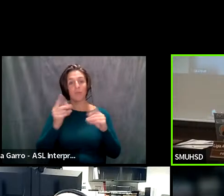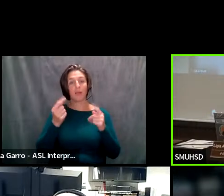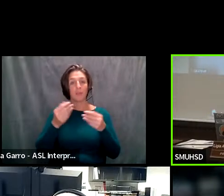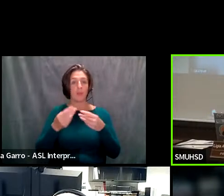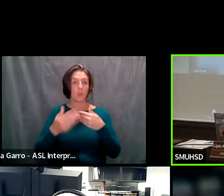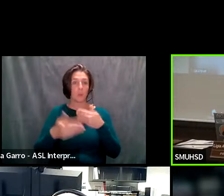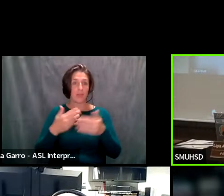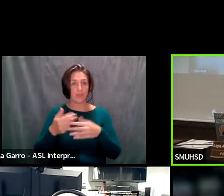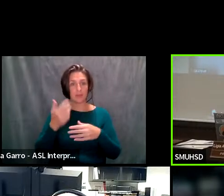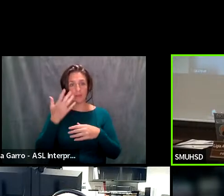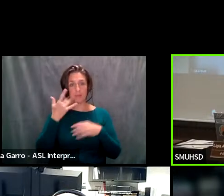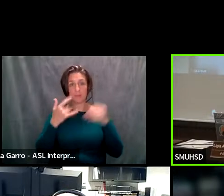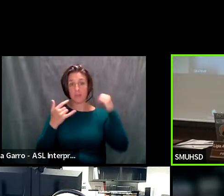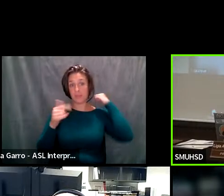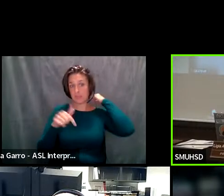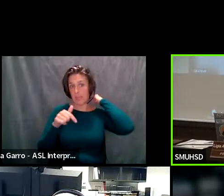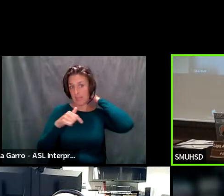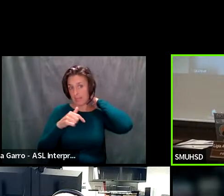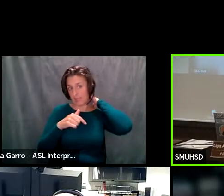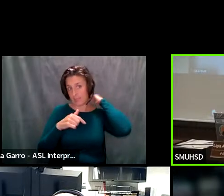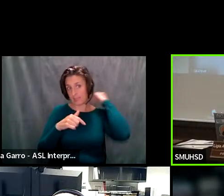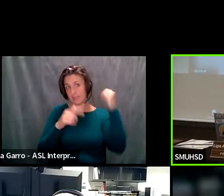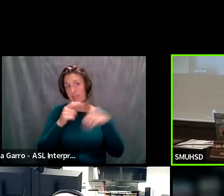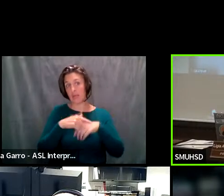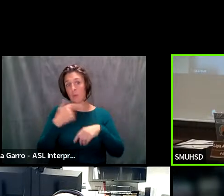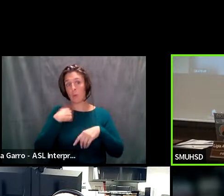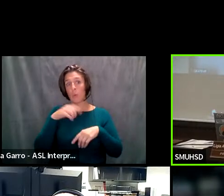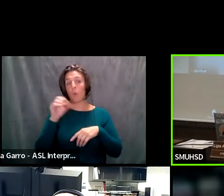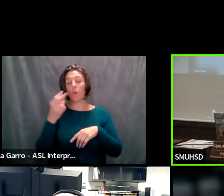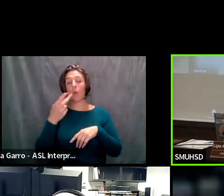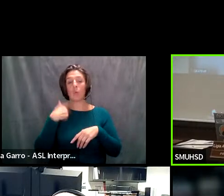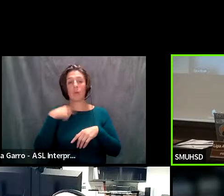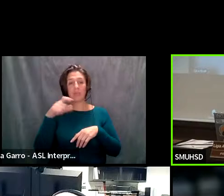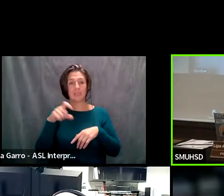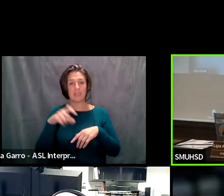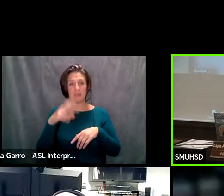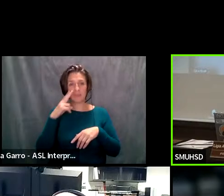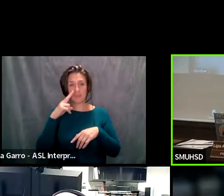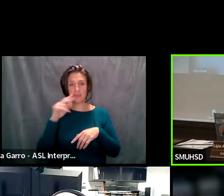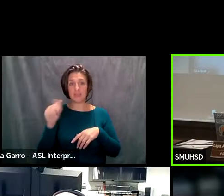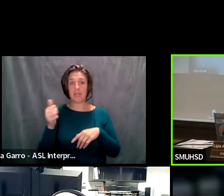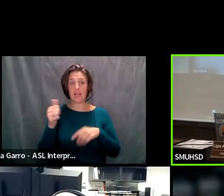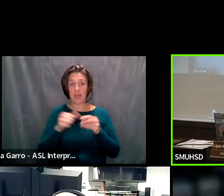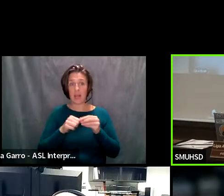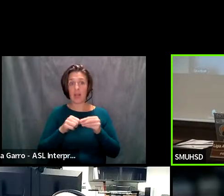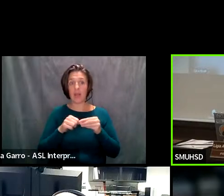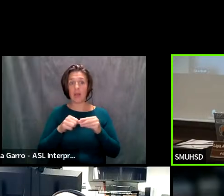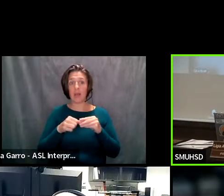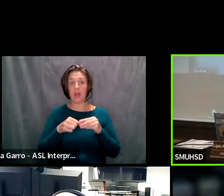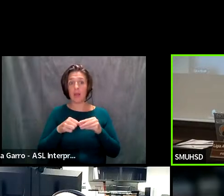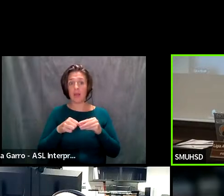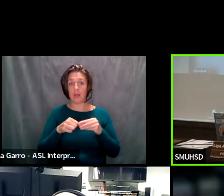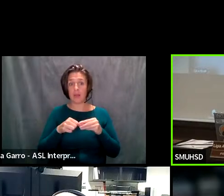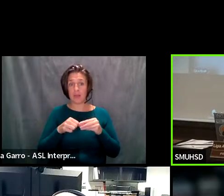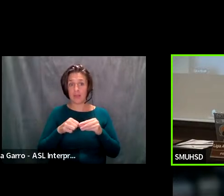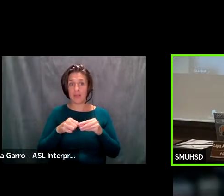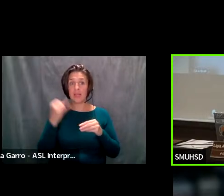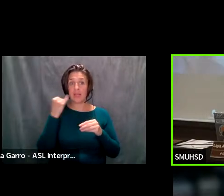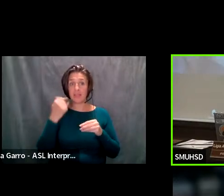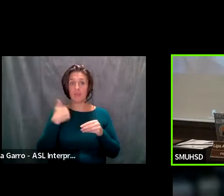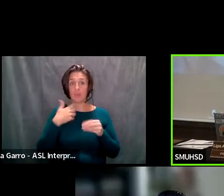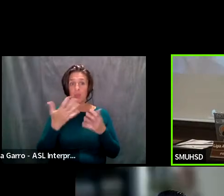it's 10:20. Oh, we need to see, what is it, 10 o'clock, right? If we would like